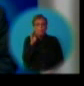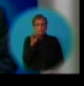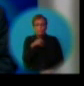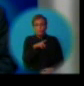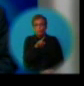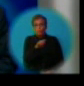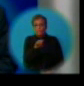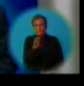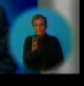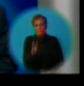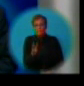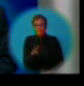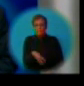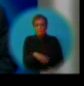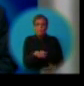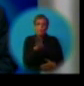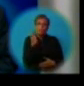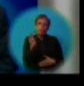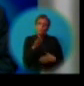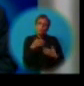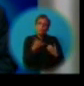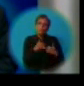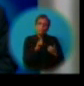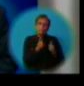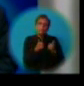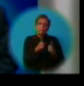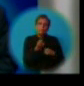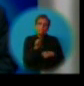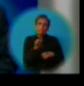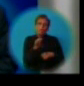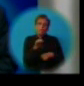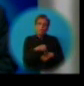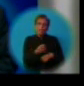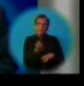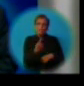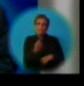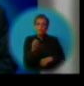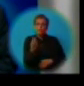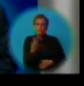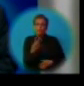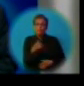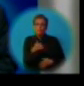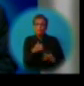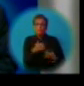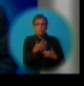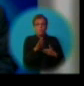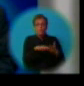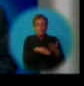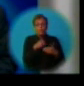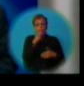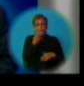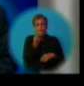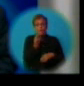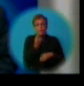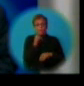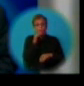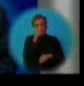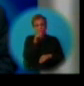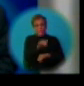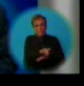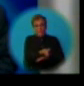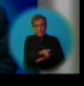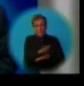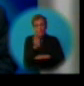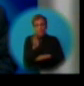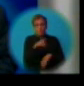had 26 from 32. Barbados will play Samoa in the 11th and 12th playoff, which is scheduled for 11 p.m.